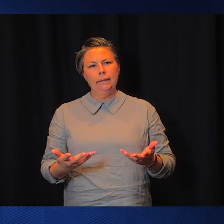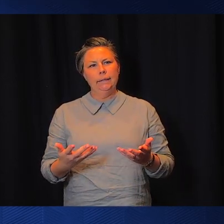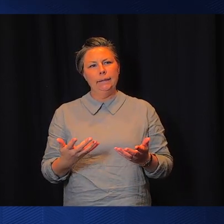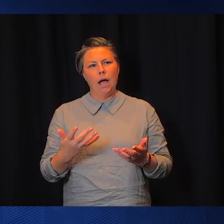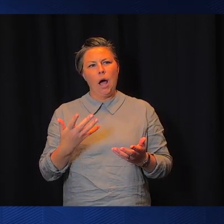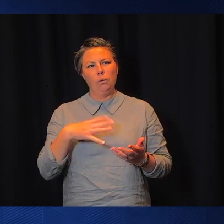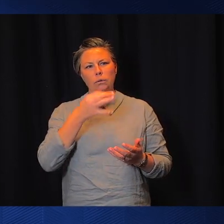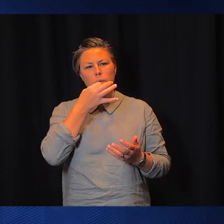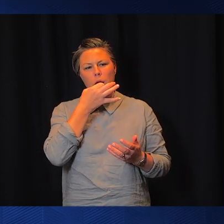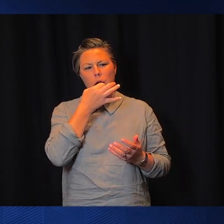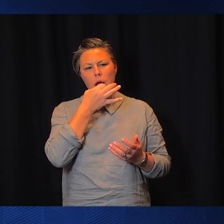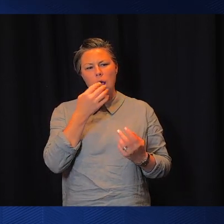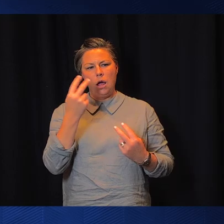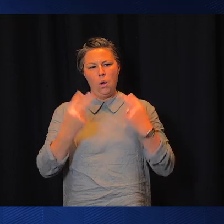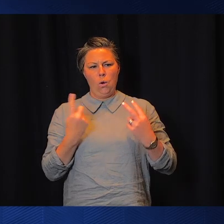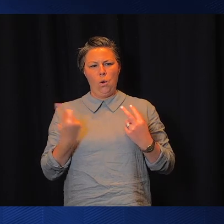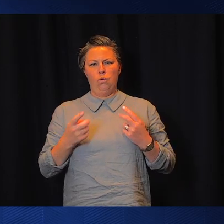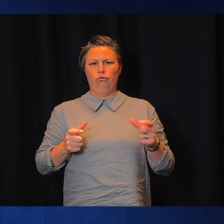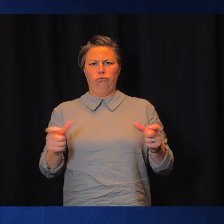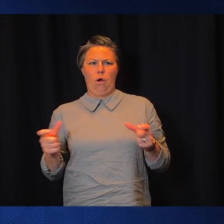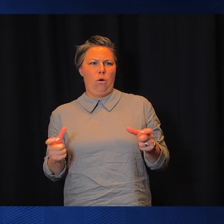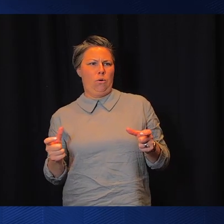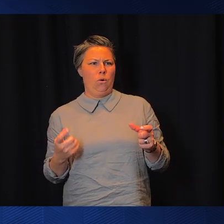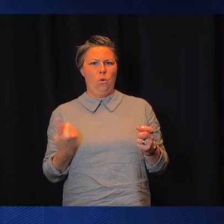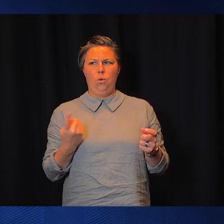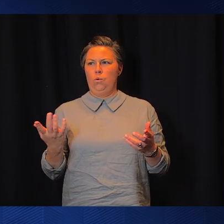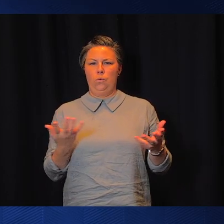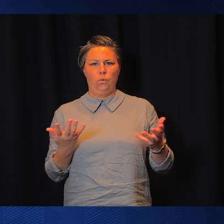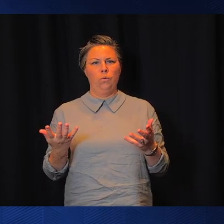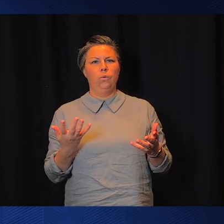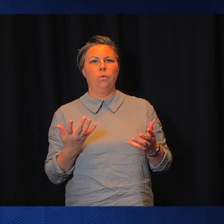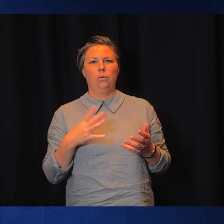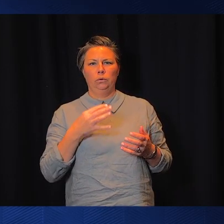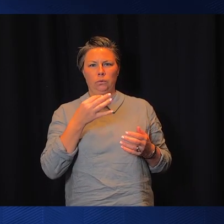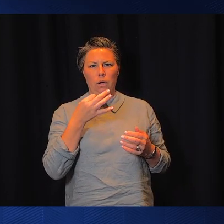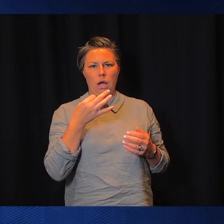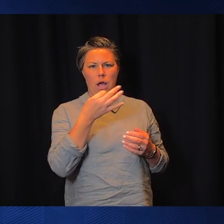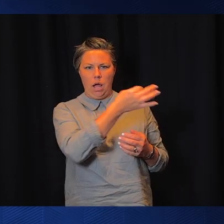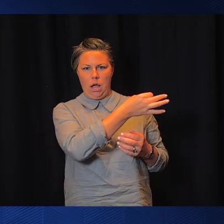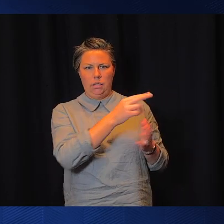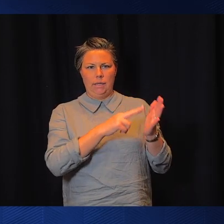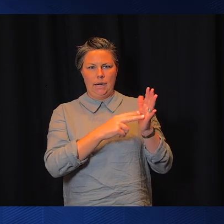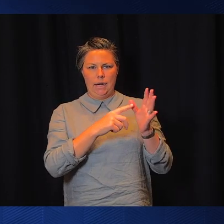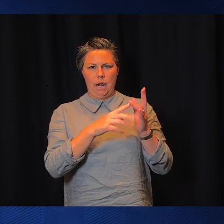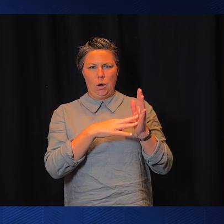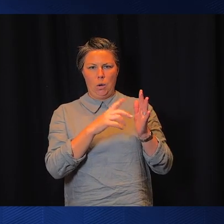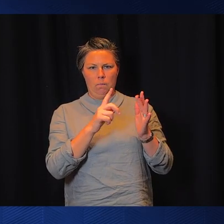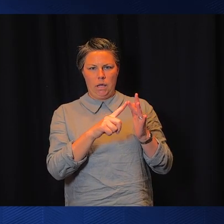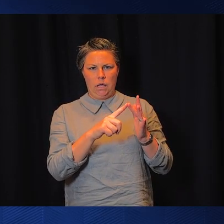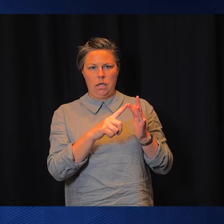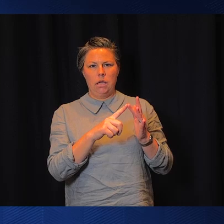2 minutes, very brief, if you may. Although it's a massive question, so recognizing that's a difficult one to, it might require